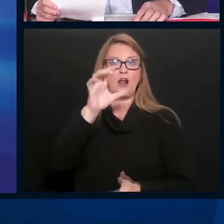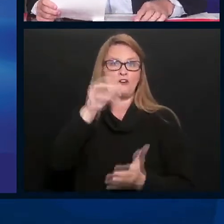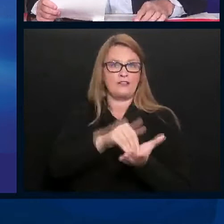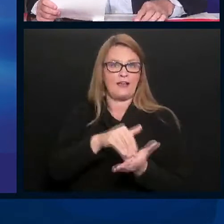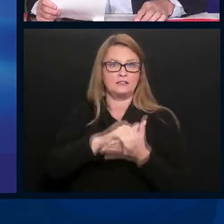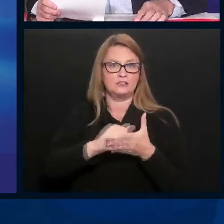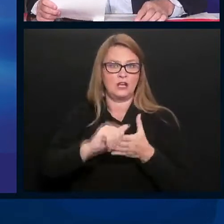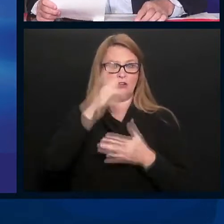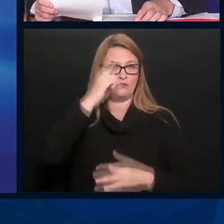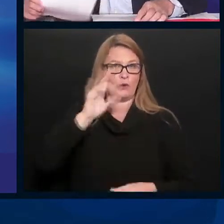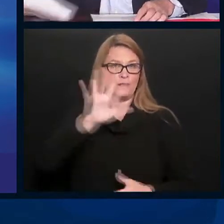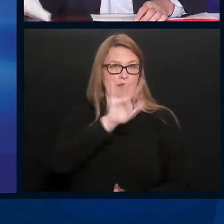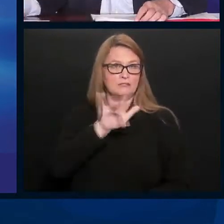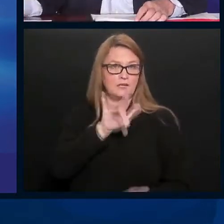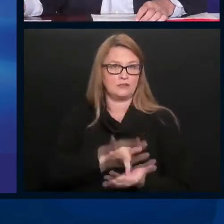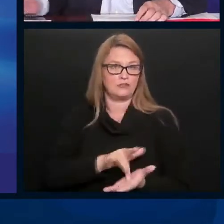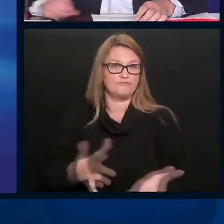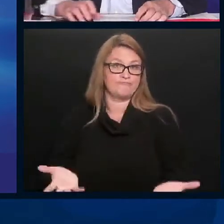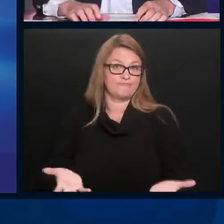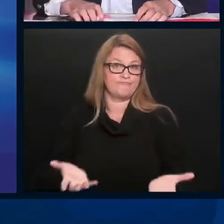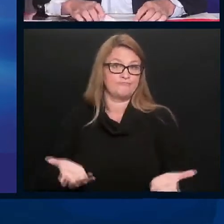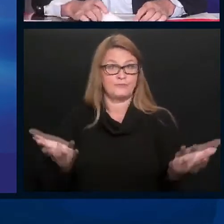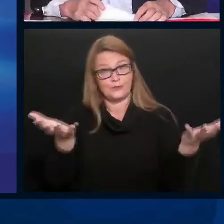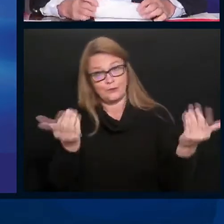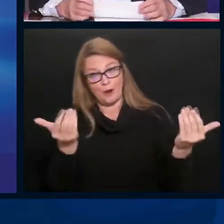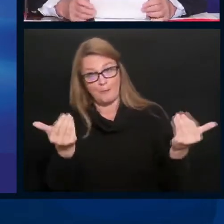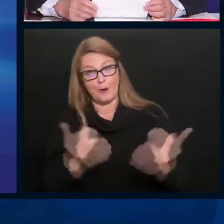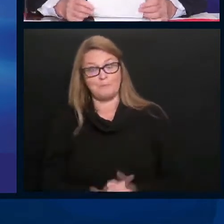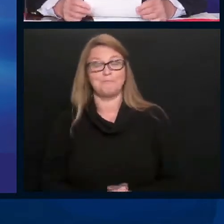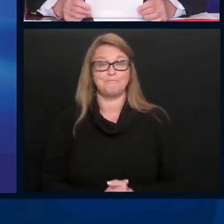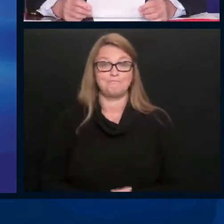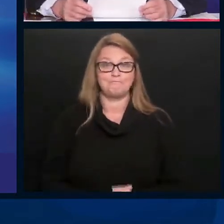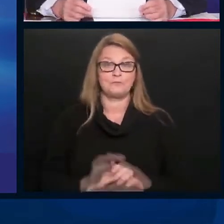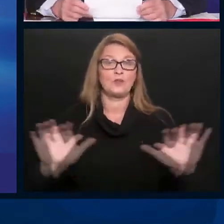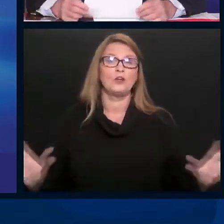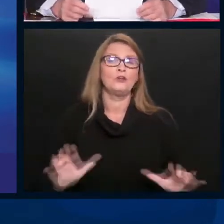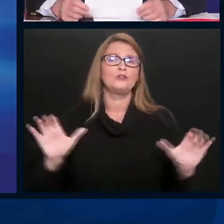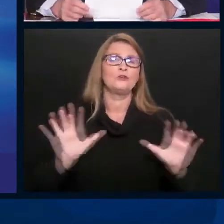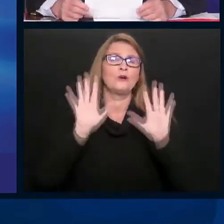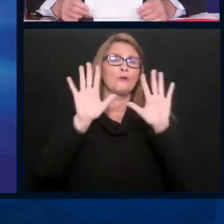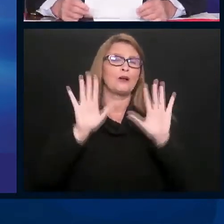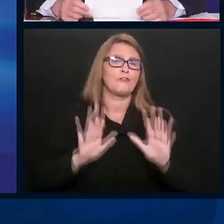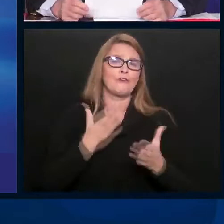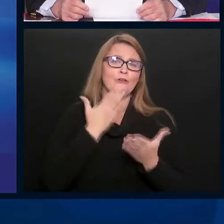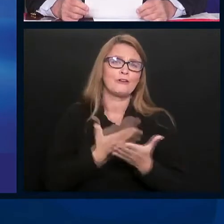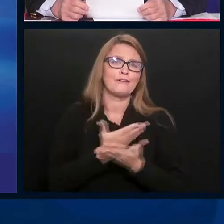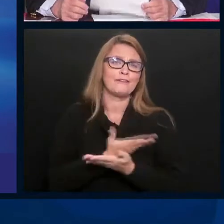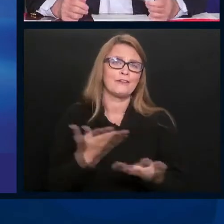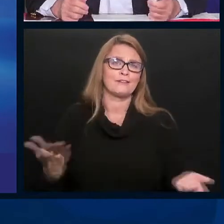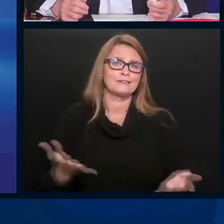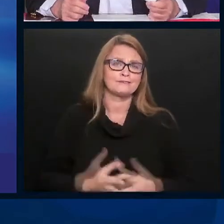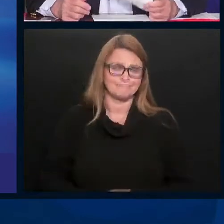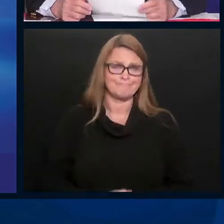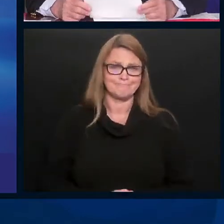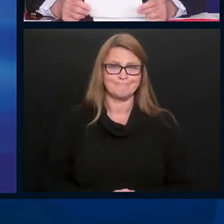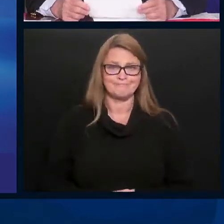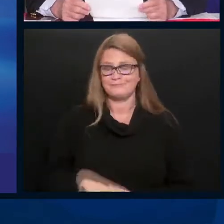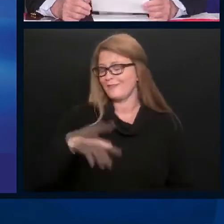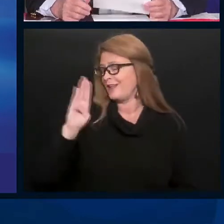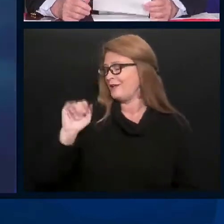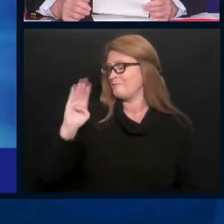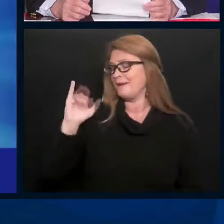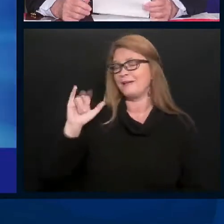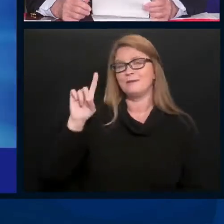center. Now, come on. You can do a lot of good here. Lots and lots of good. Like I said, the Babydog, Do It